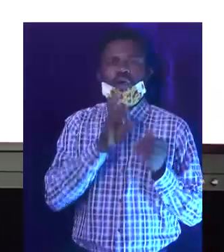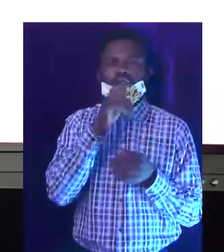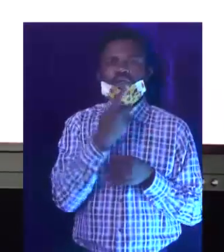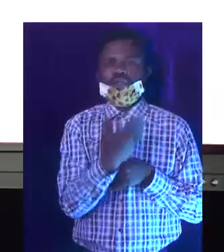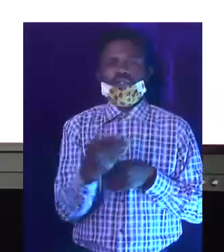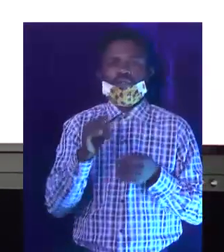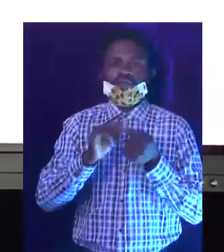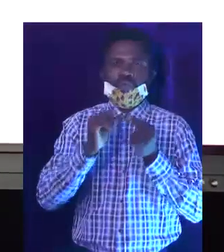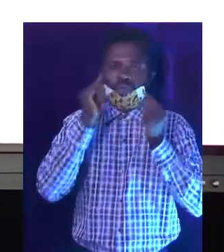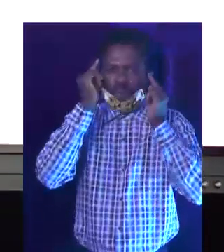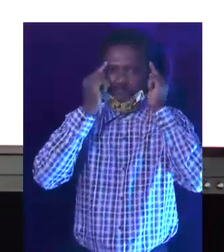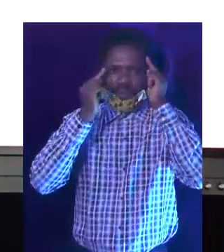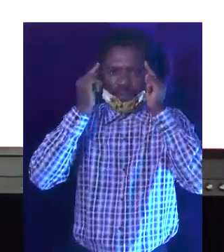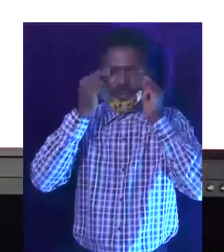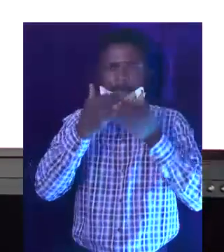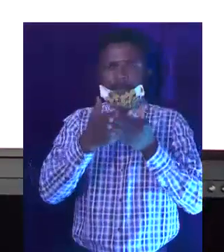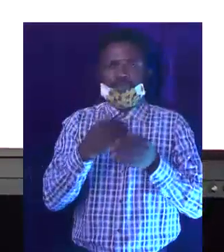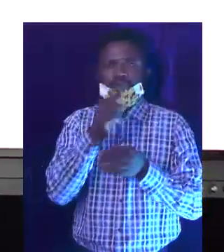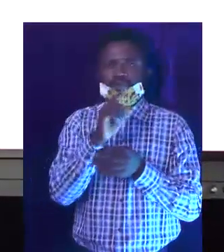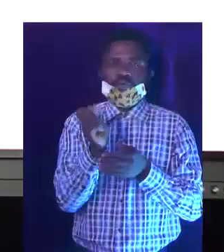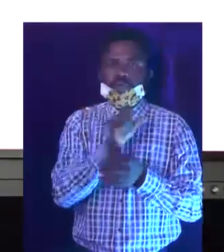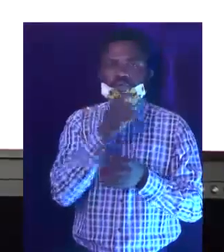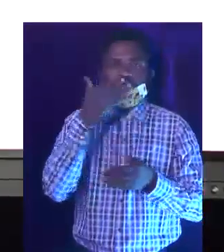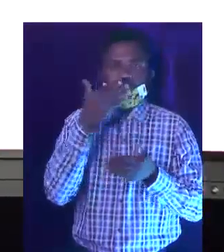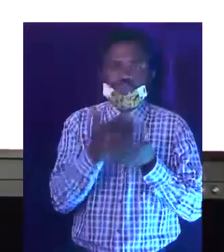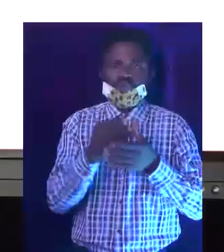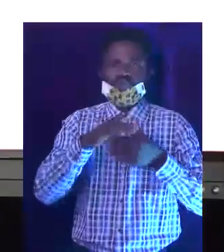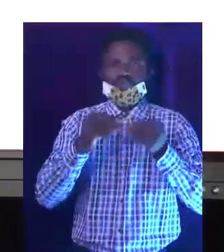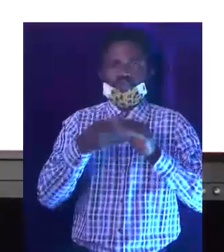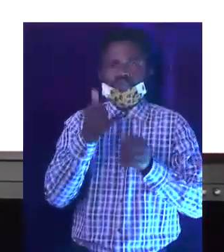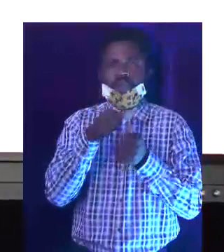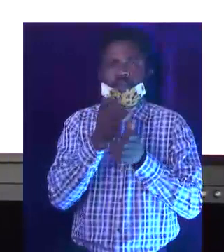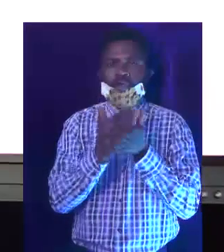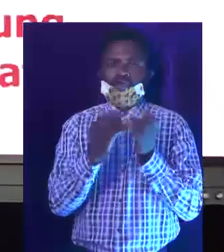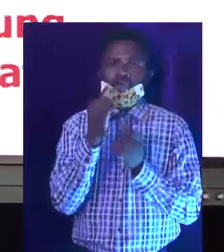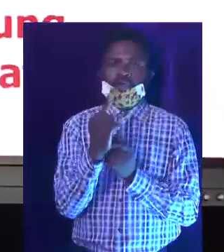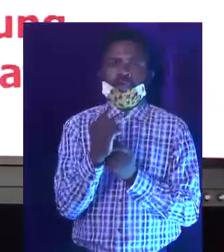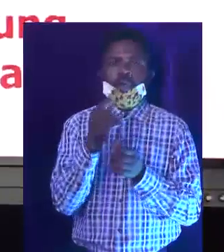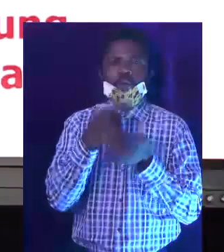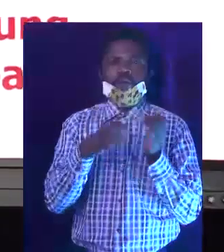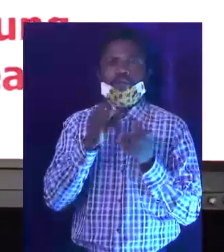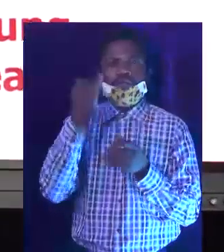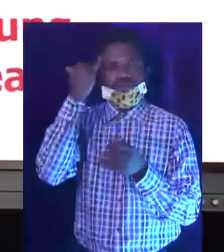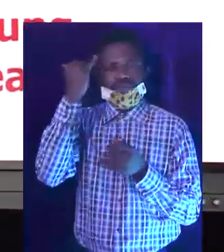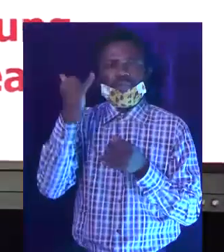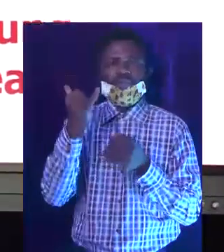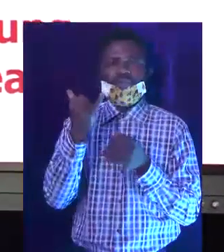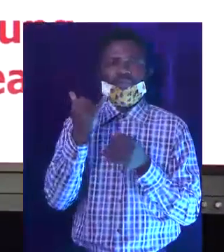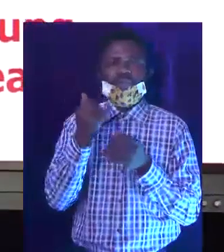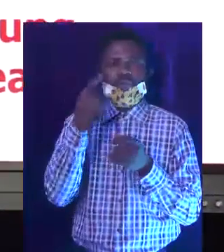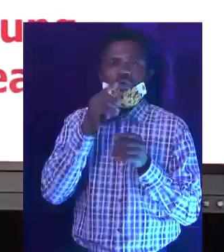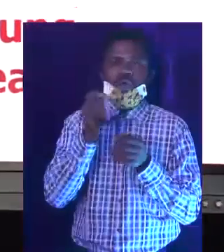What are the things to consider before writing a good biography? What are the tips